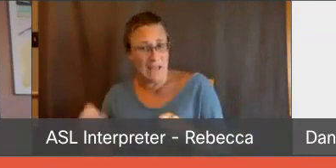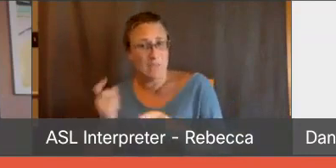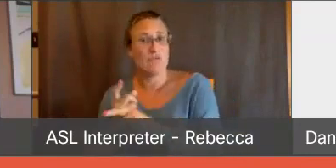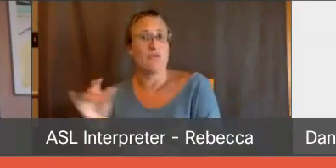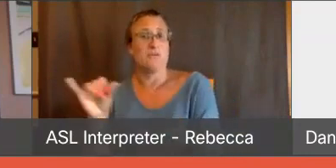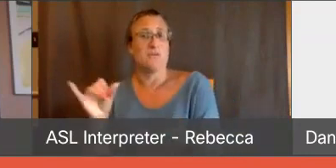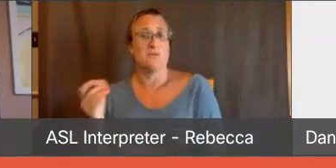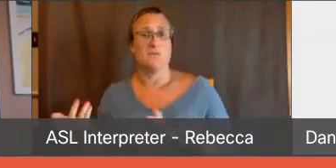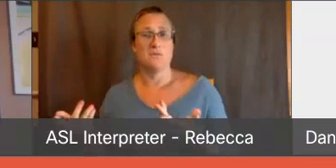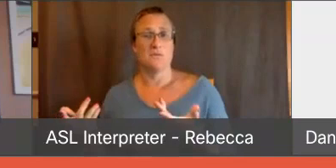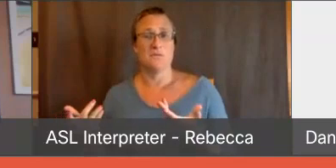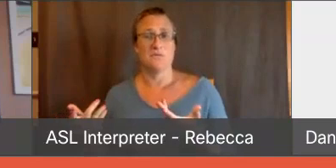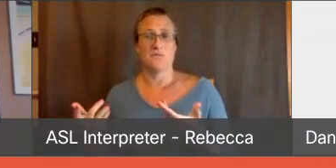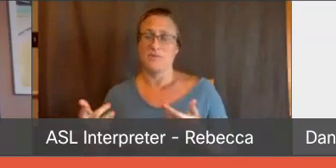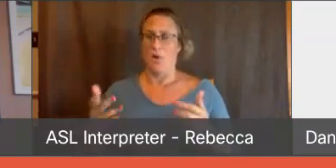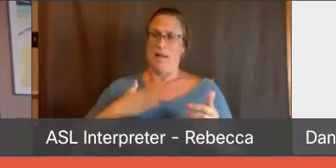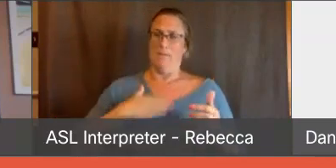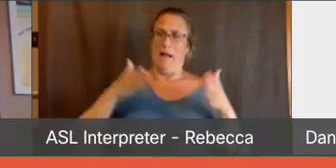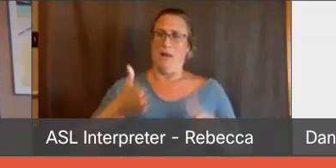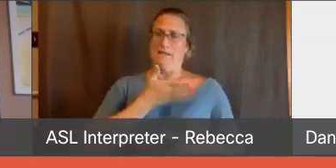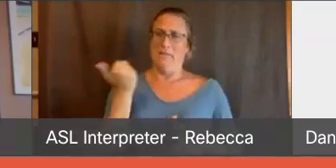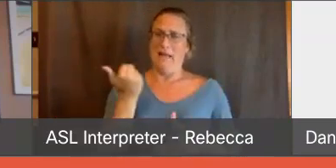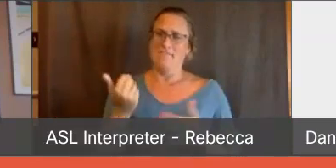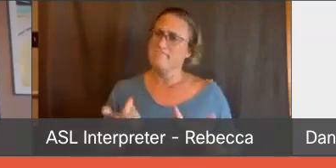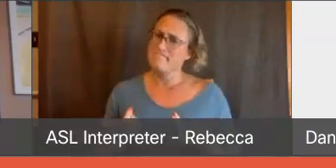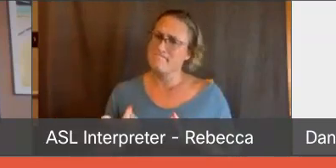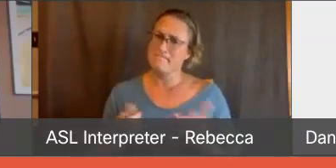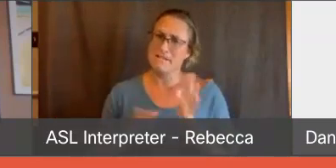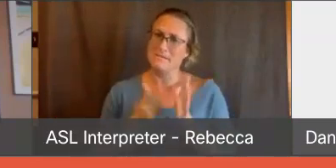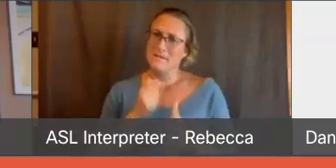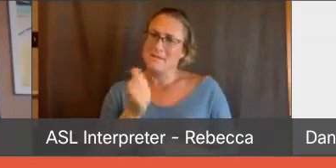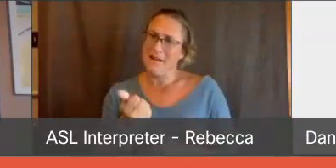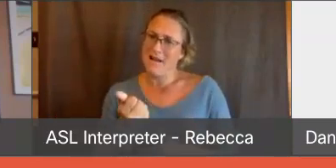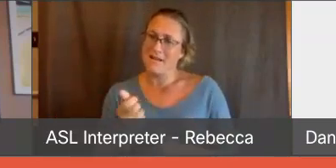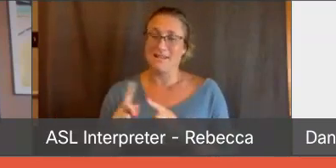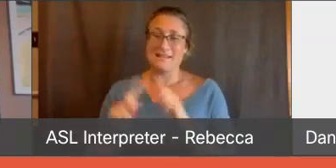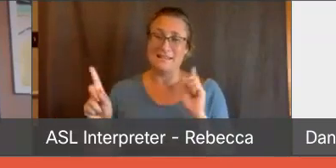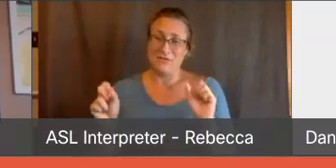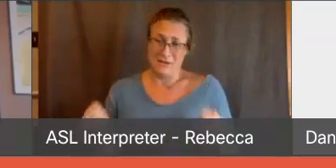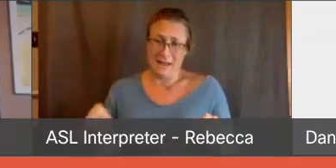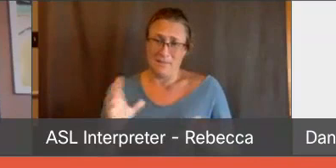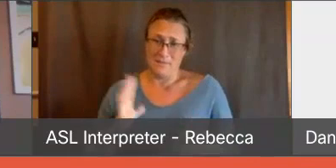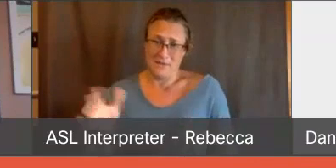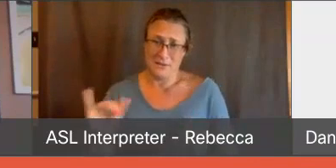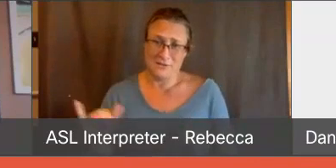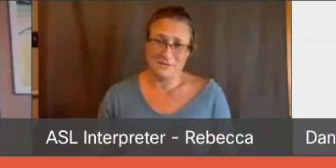because we like to think that our way is the best way, but that's not always true. Sometimes different is fine.